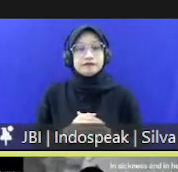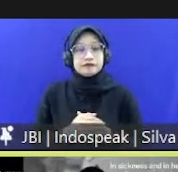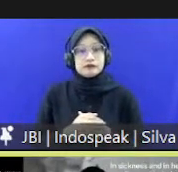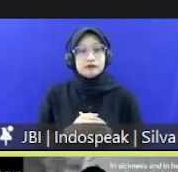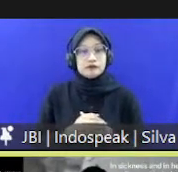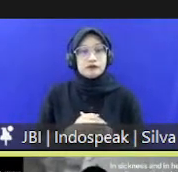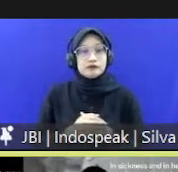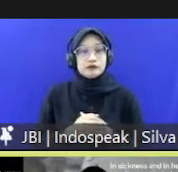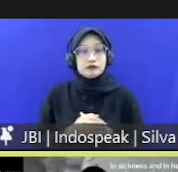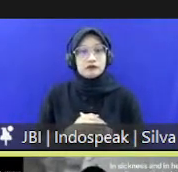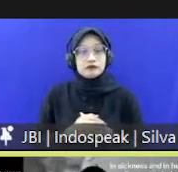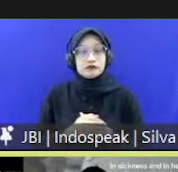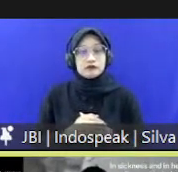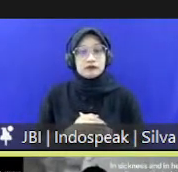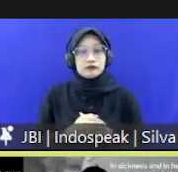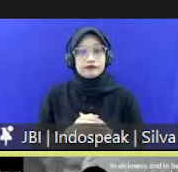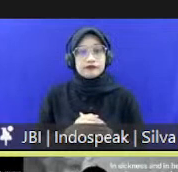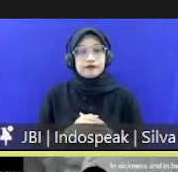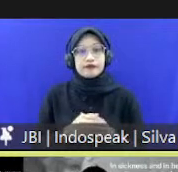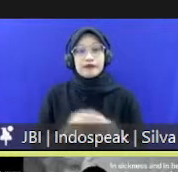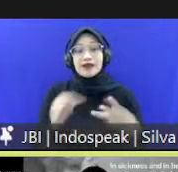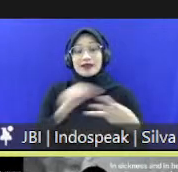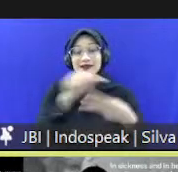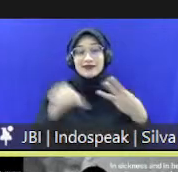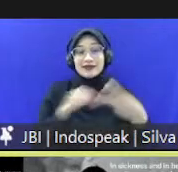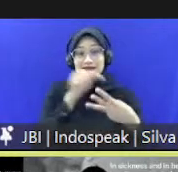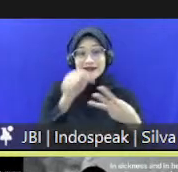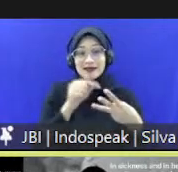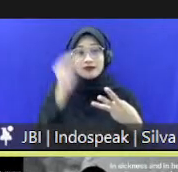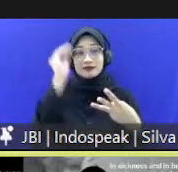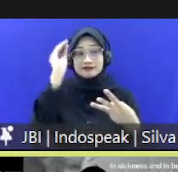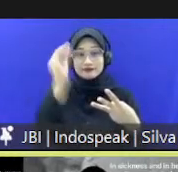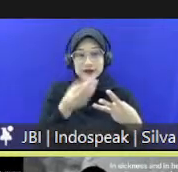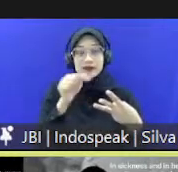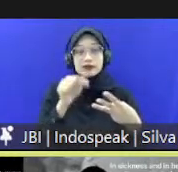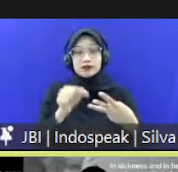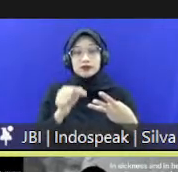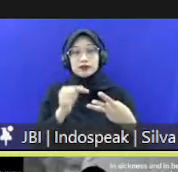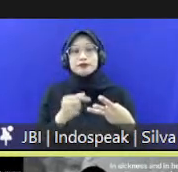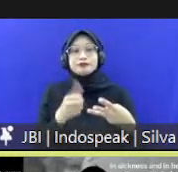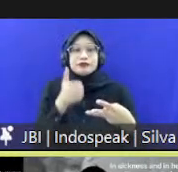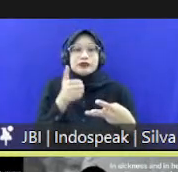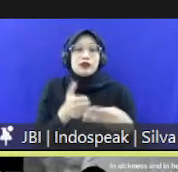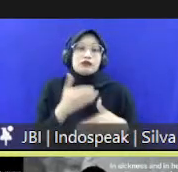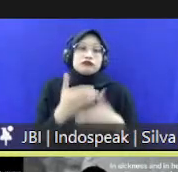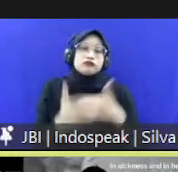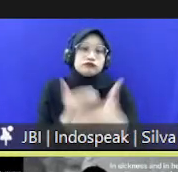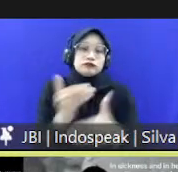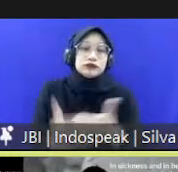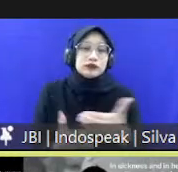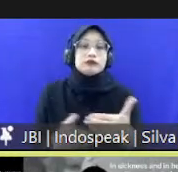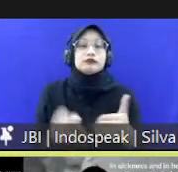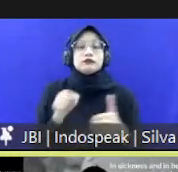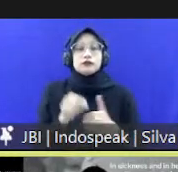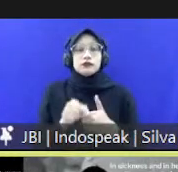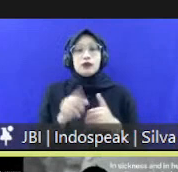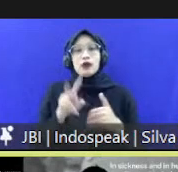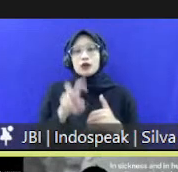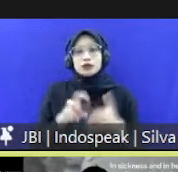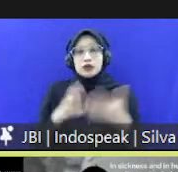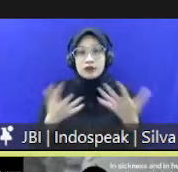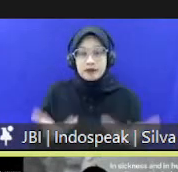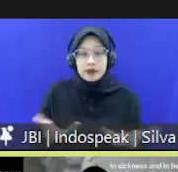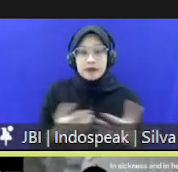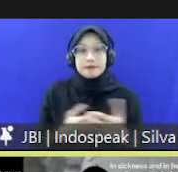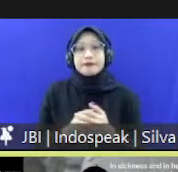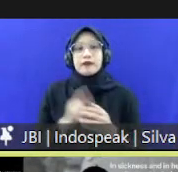To deliver that plan, I would like to point out to a very important global action